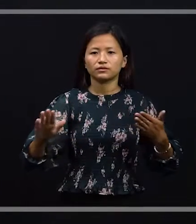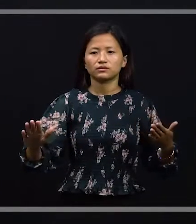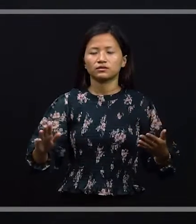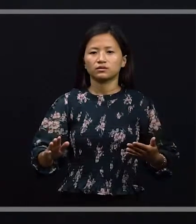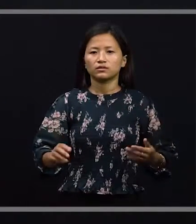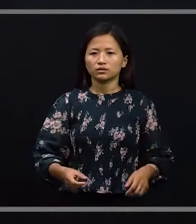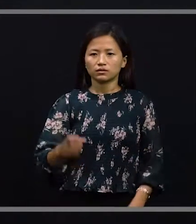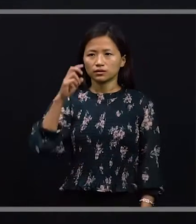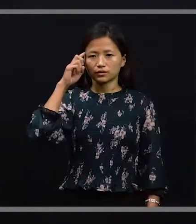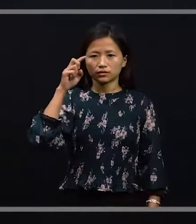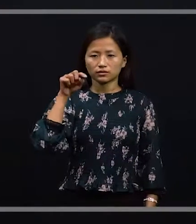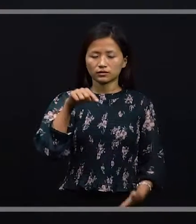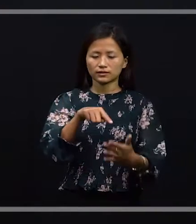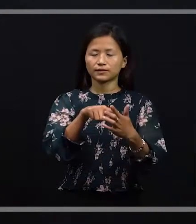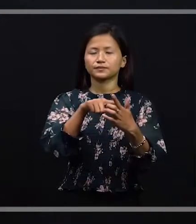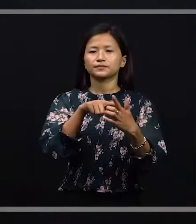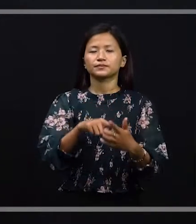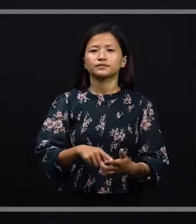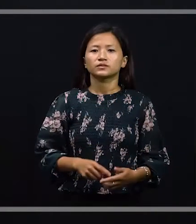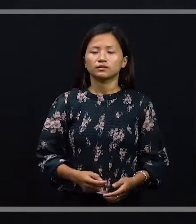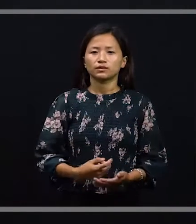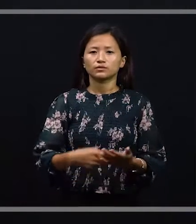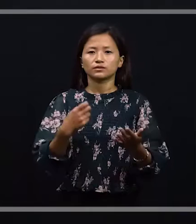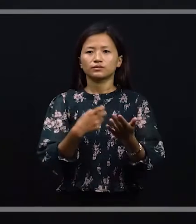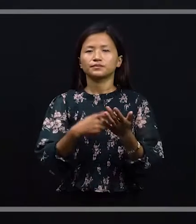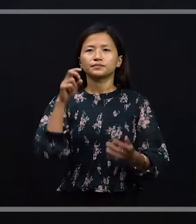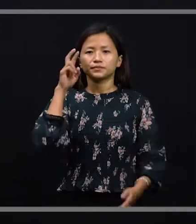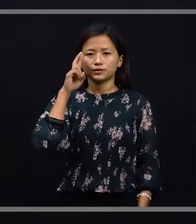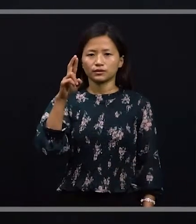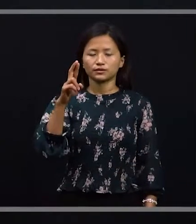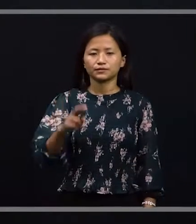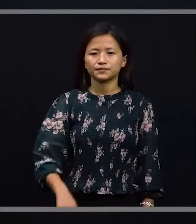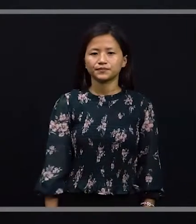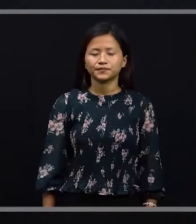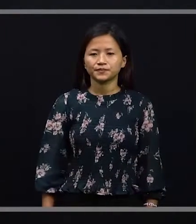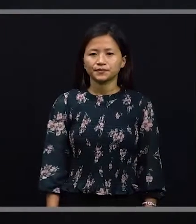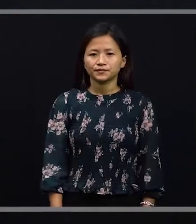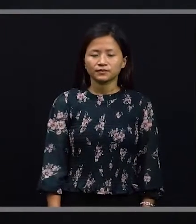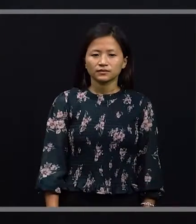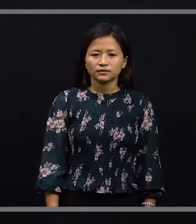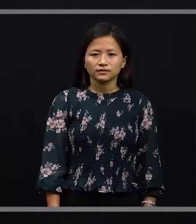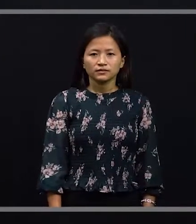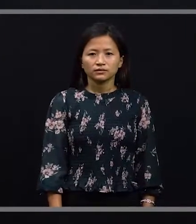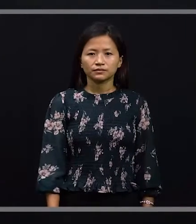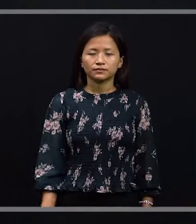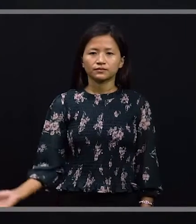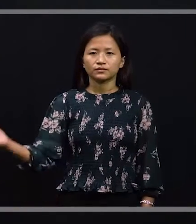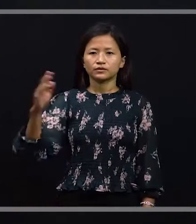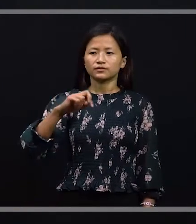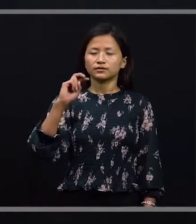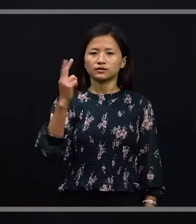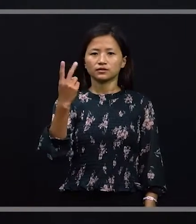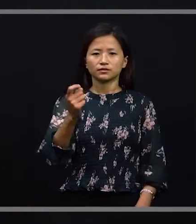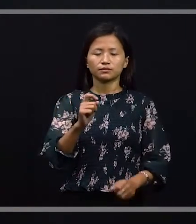after they took these actions against the society, though it was really tough for them, they just took this action very